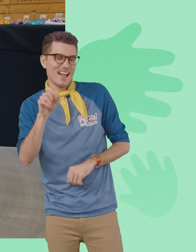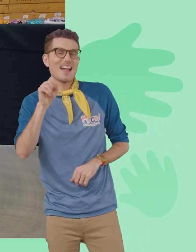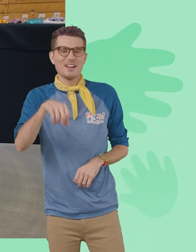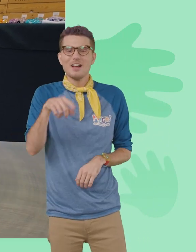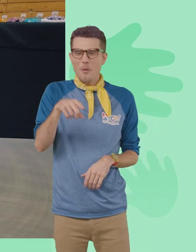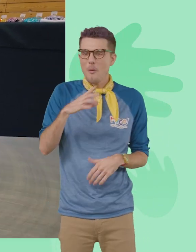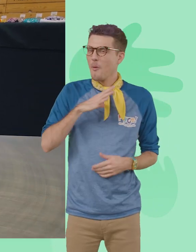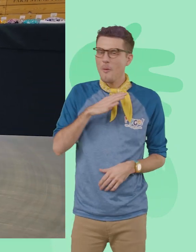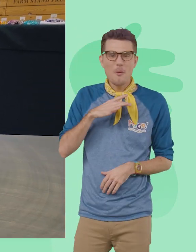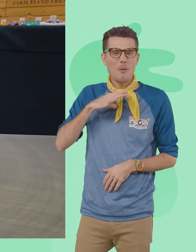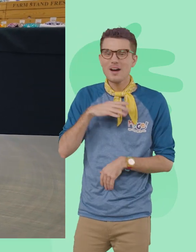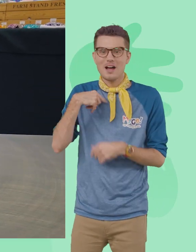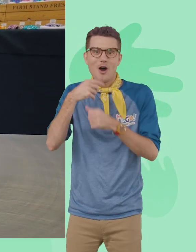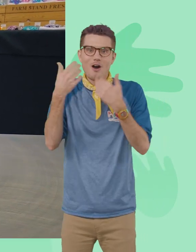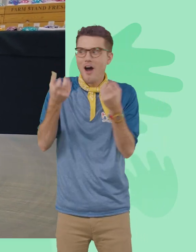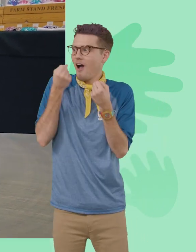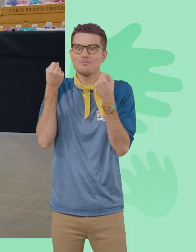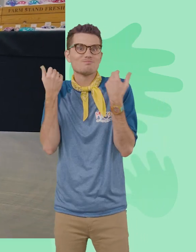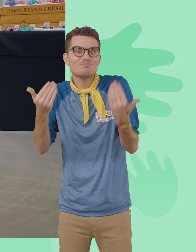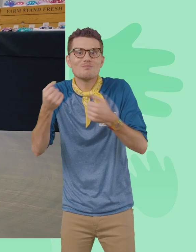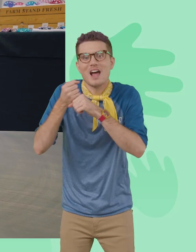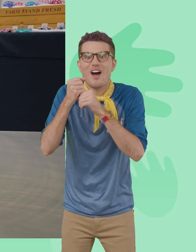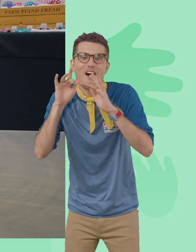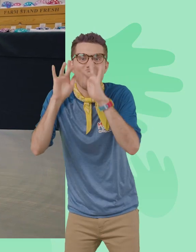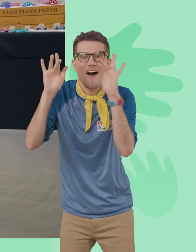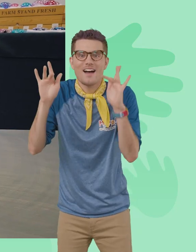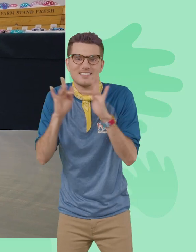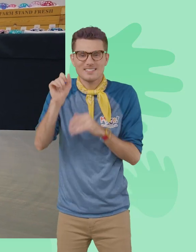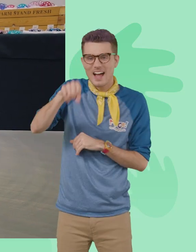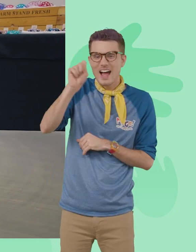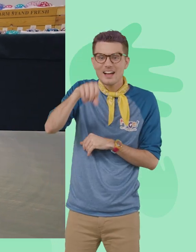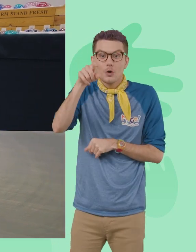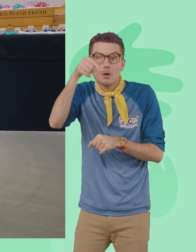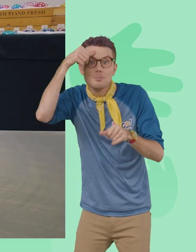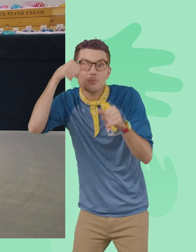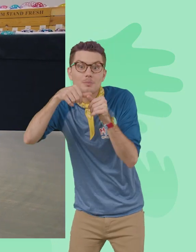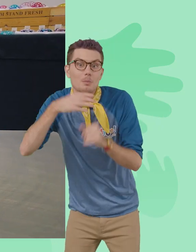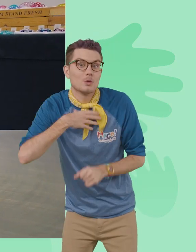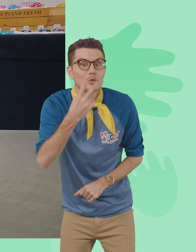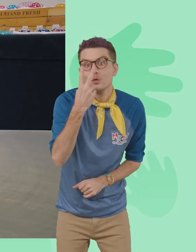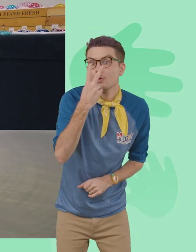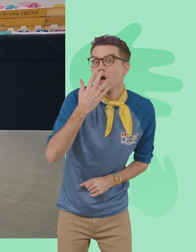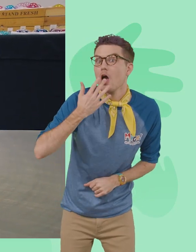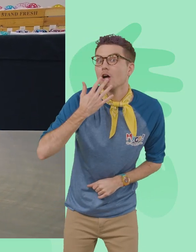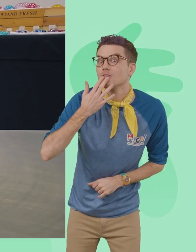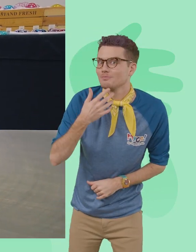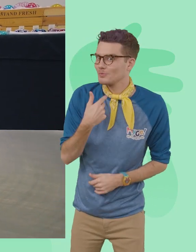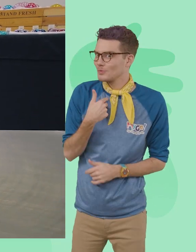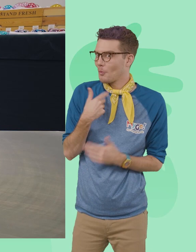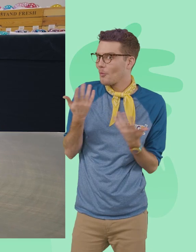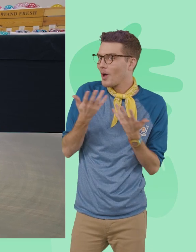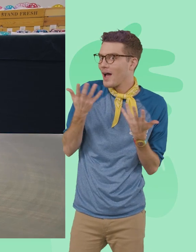That is so cool. And then I got to make a heart. Yeah. Do you